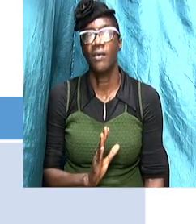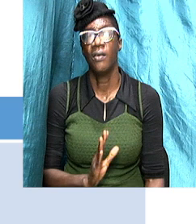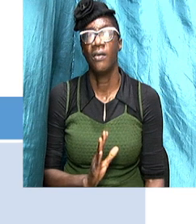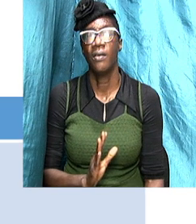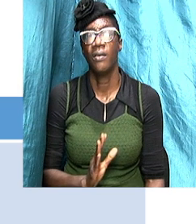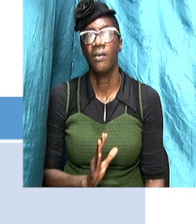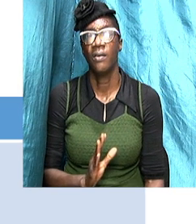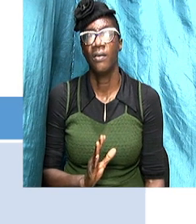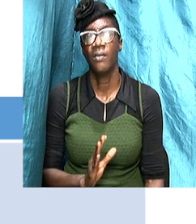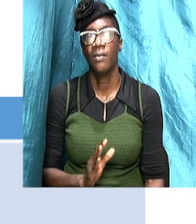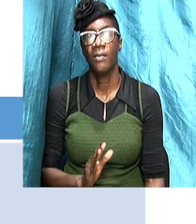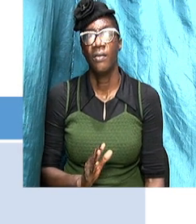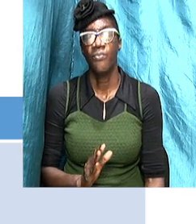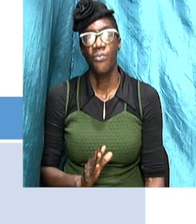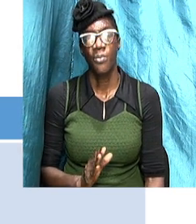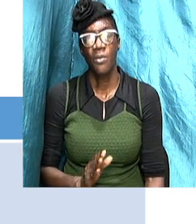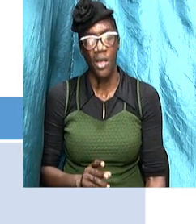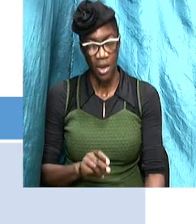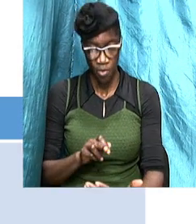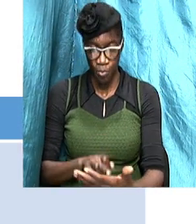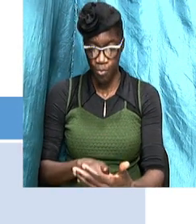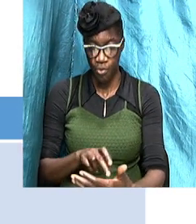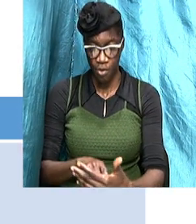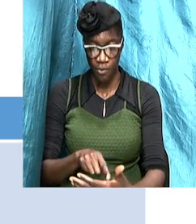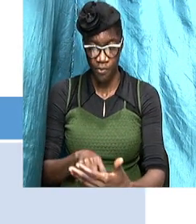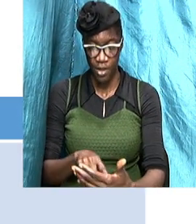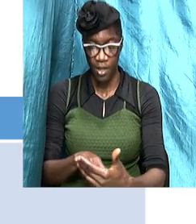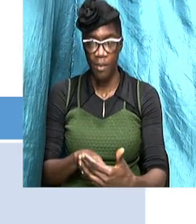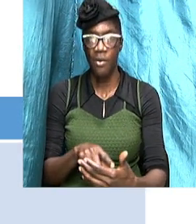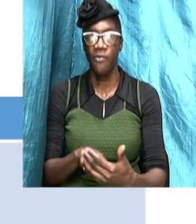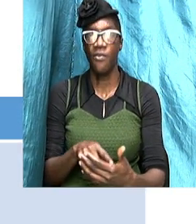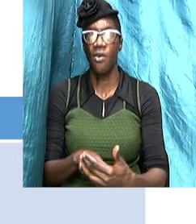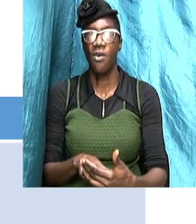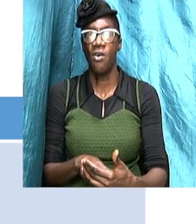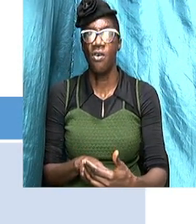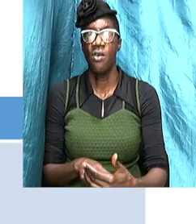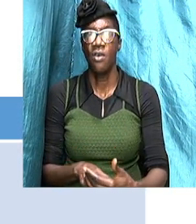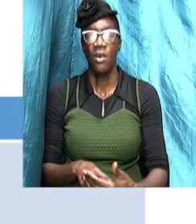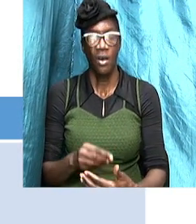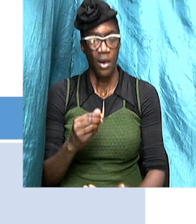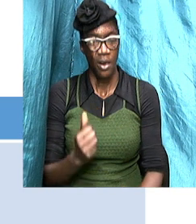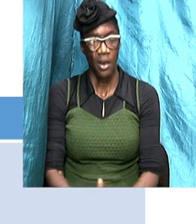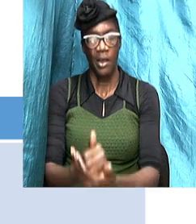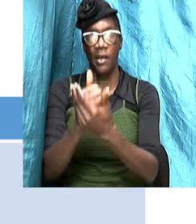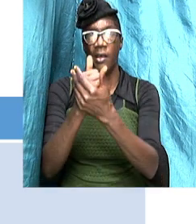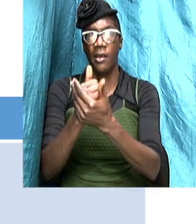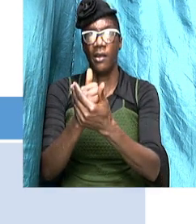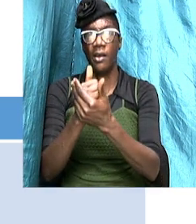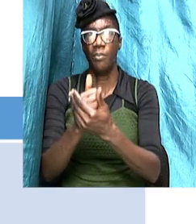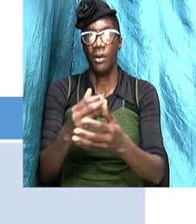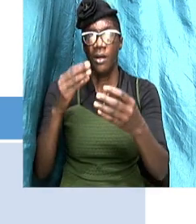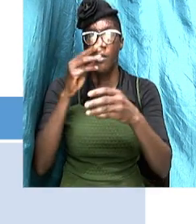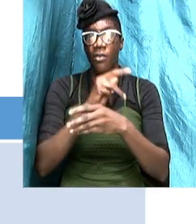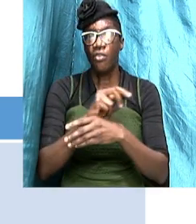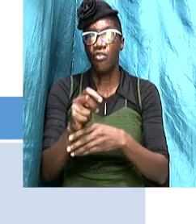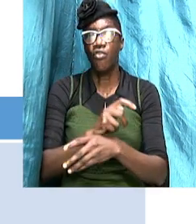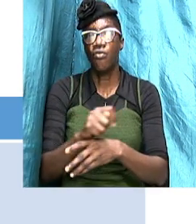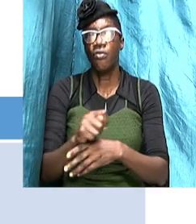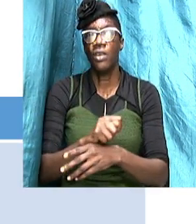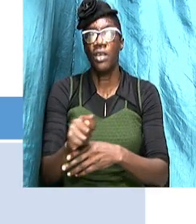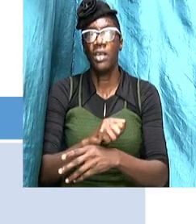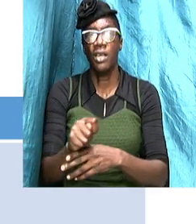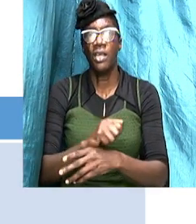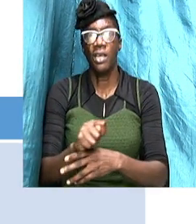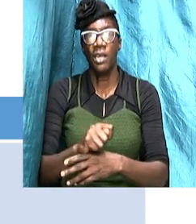and is profitable for reproof for correction for tuning in righteousness that the man of god may be